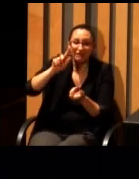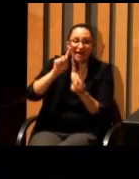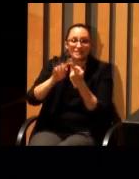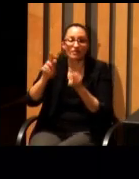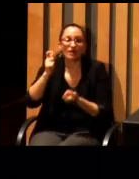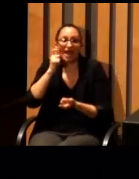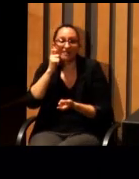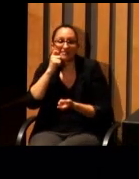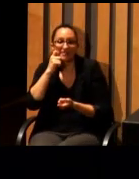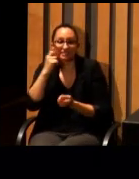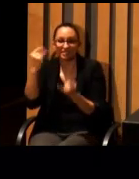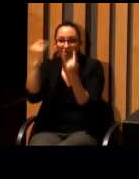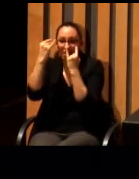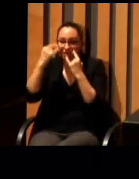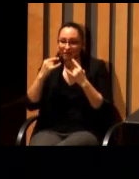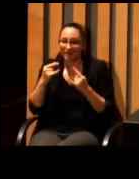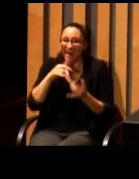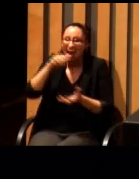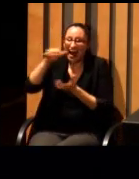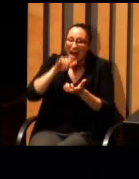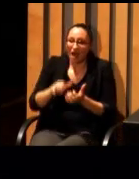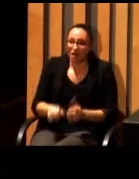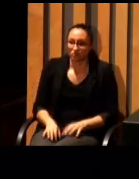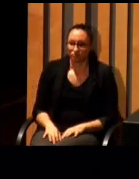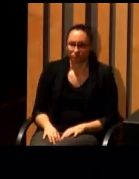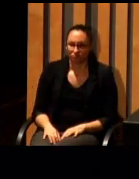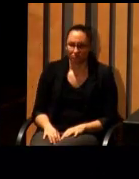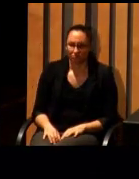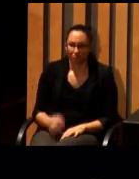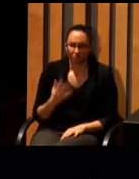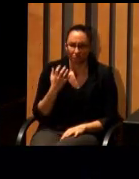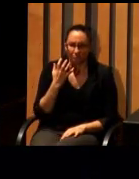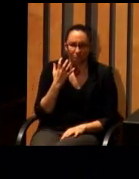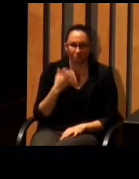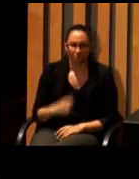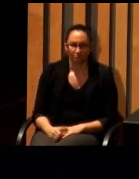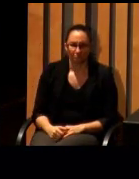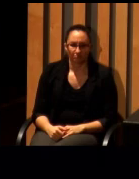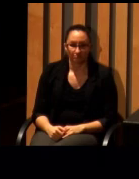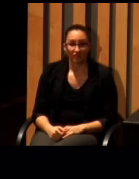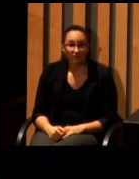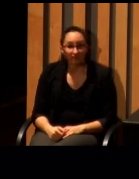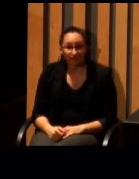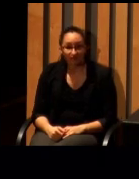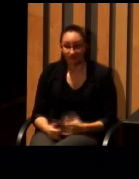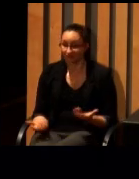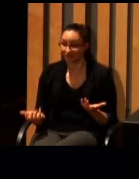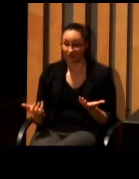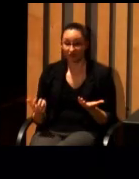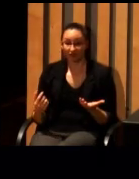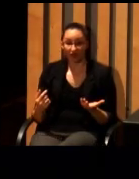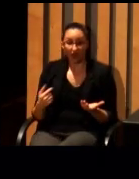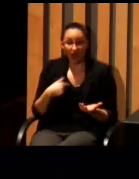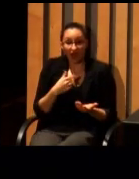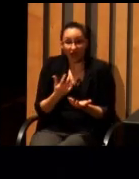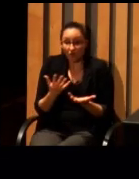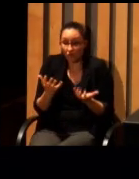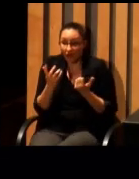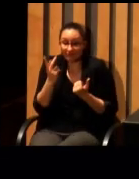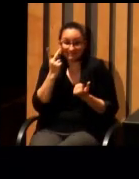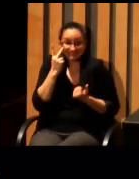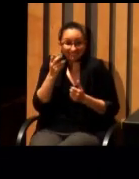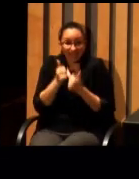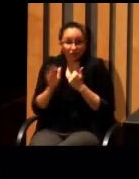And the moral of that story to me is, you know, I'd love to see somebody depicted their own race in that